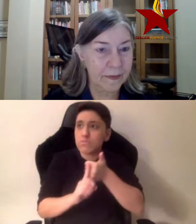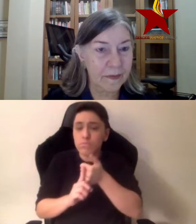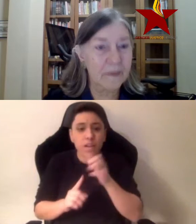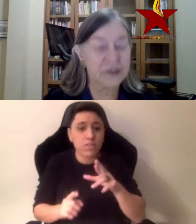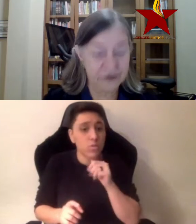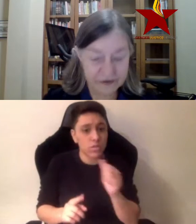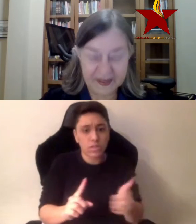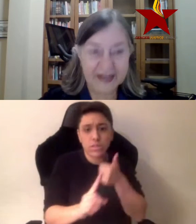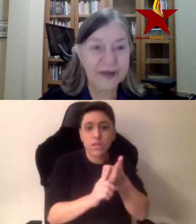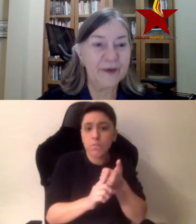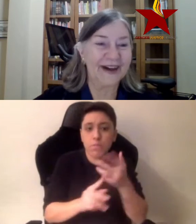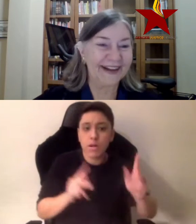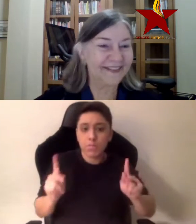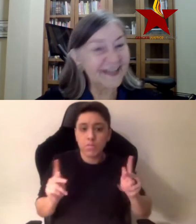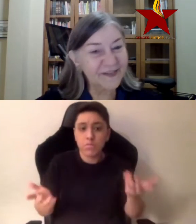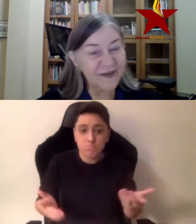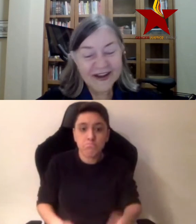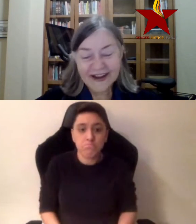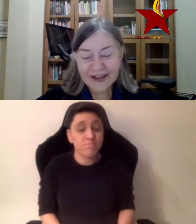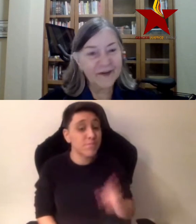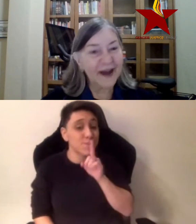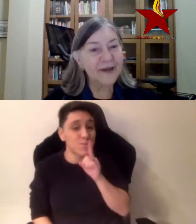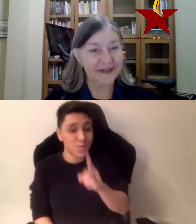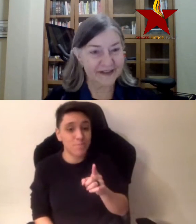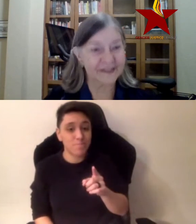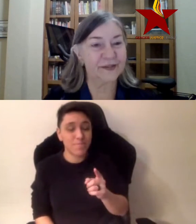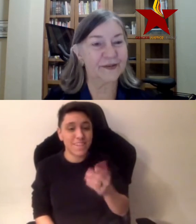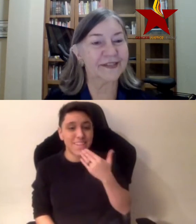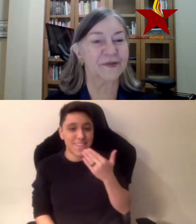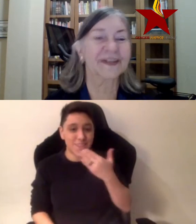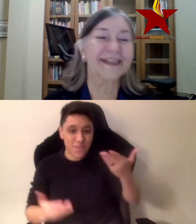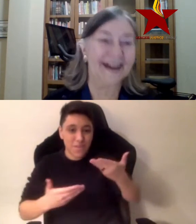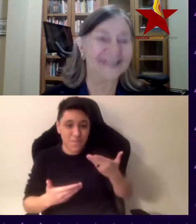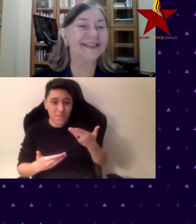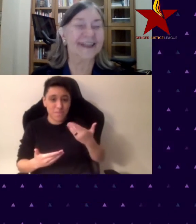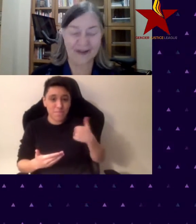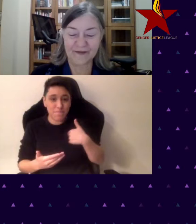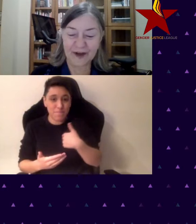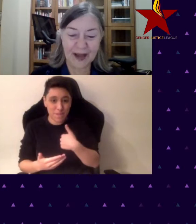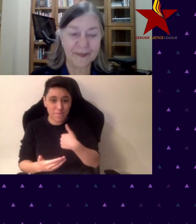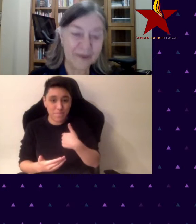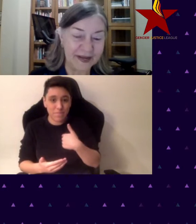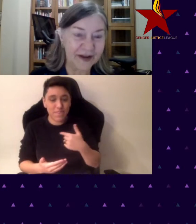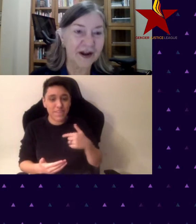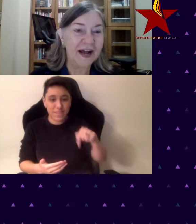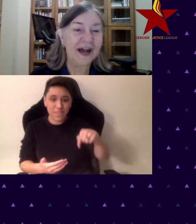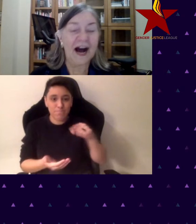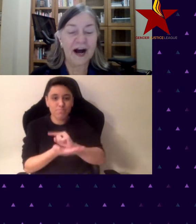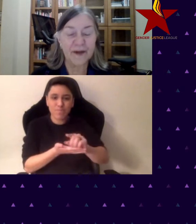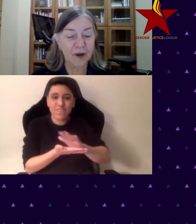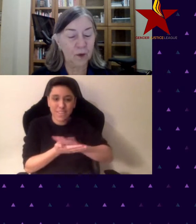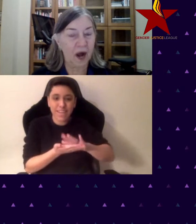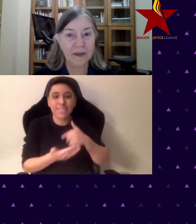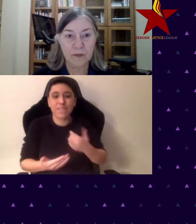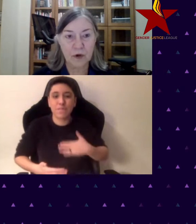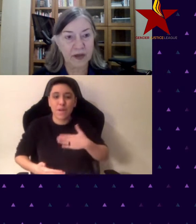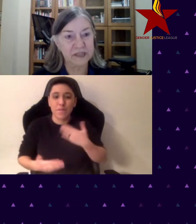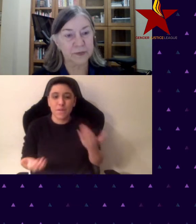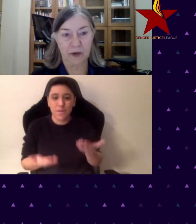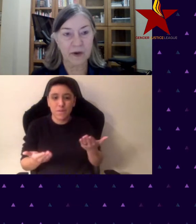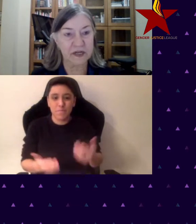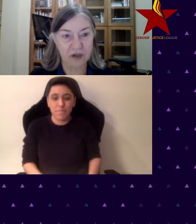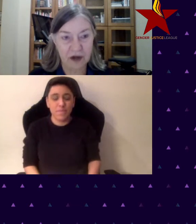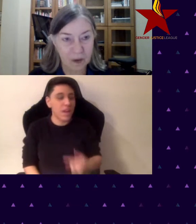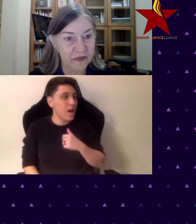people. Sure. Thank you, Michael. Thanks for inviting me to this too. This is really nice, and I'm very happy to be here. I am